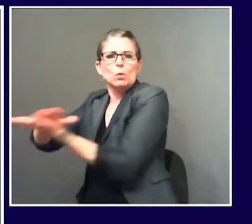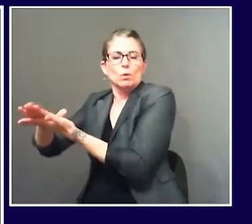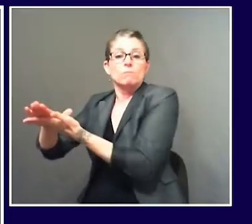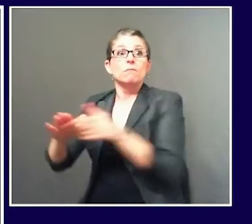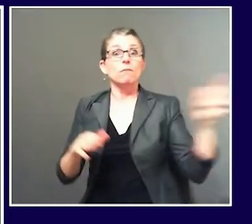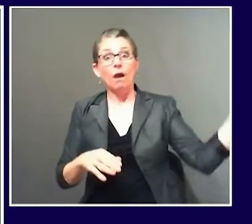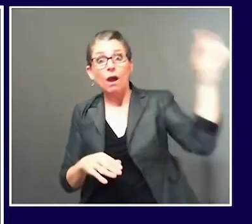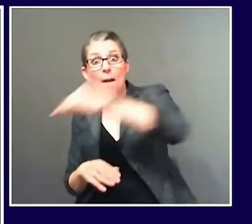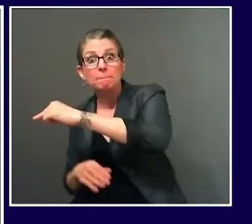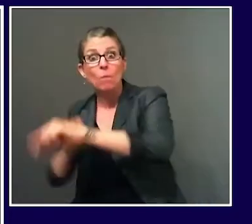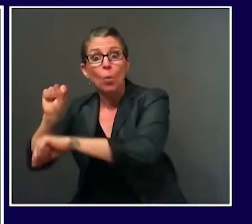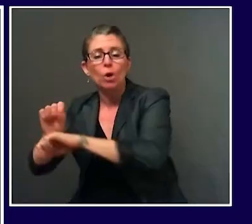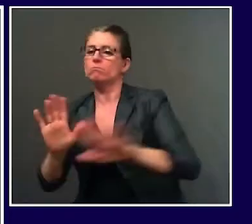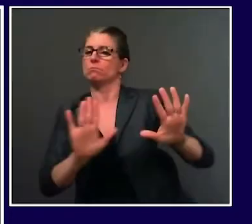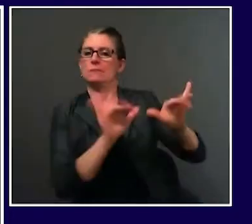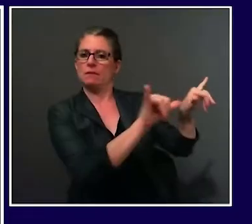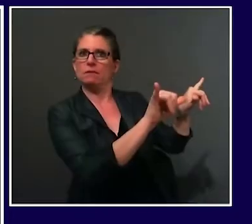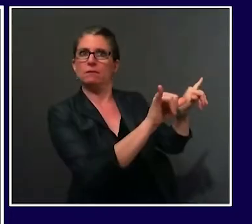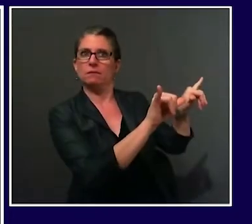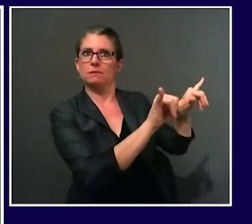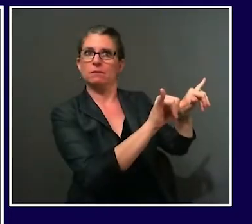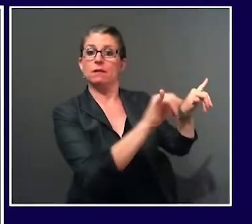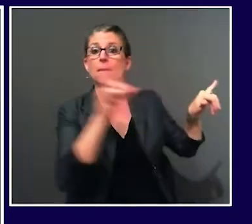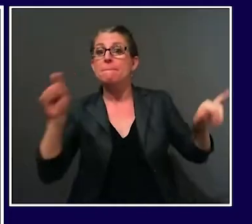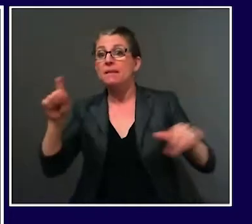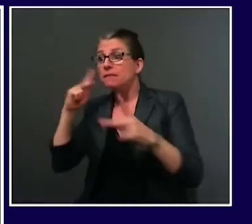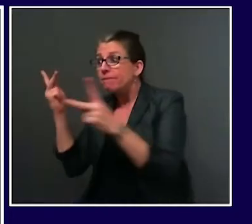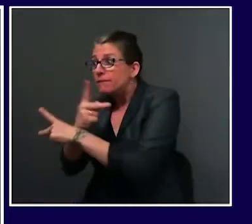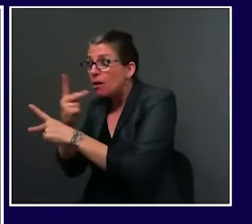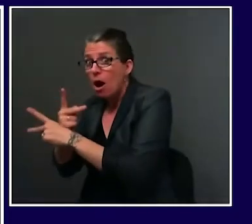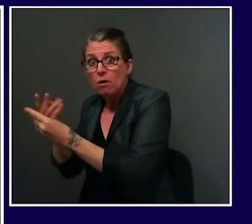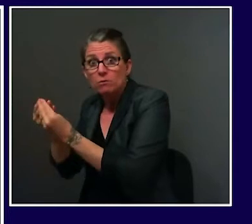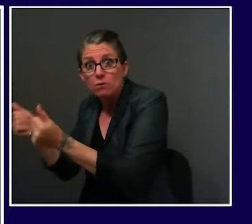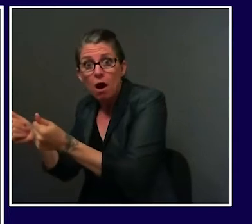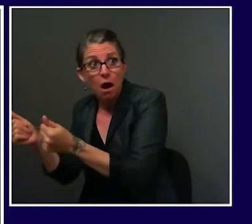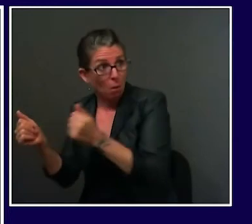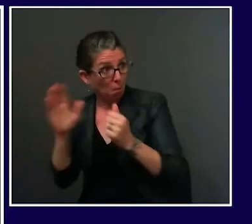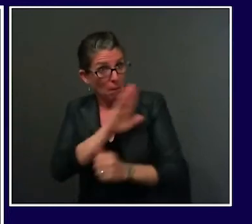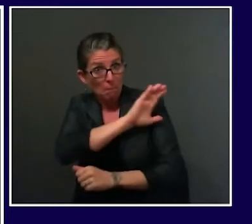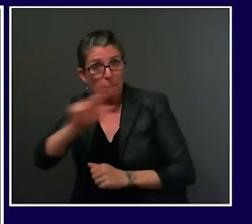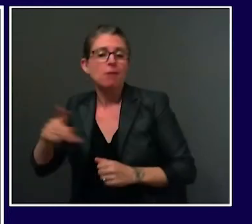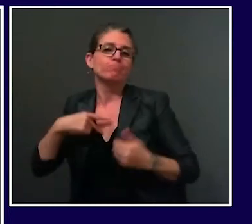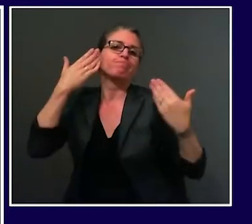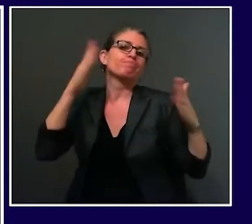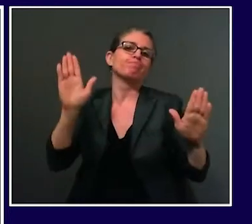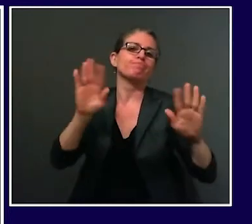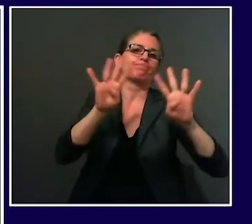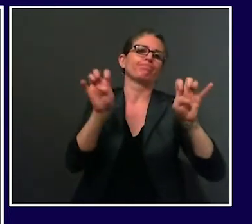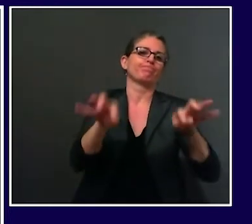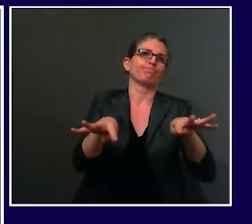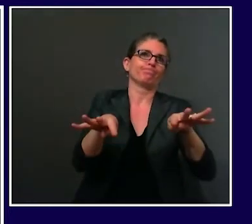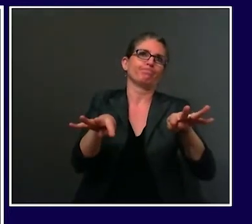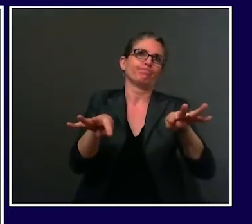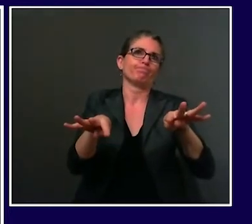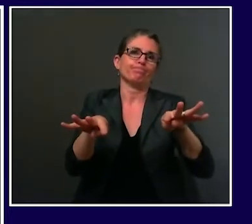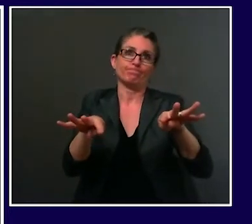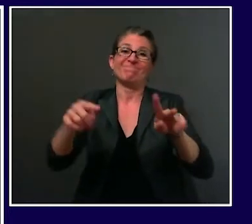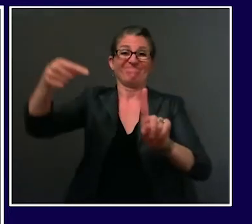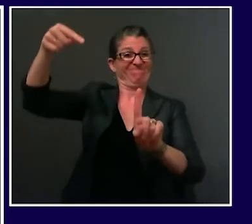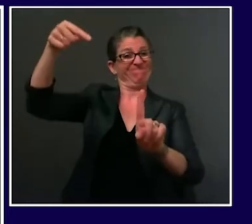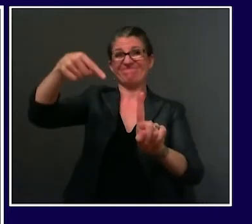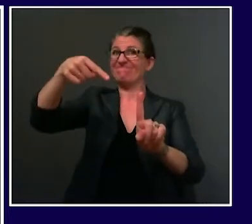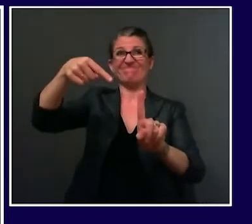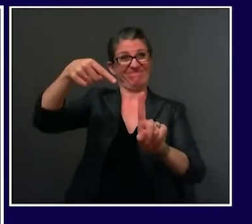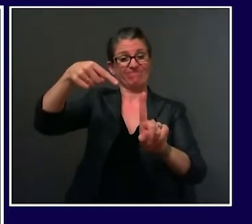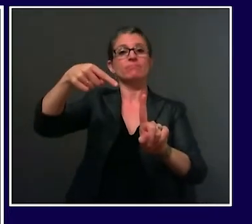Again, overall, the state operations around COVID-19 have been uninterrupted. All of the